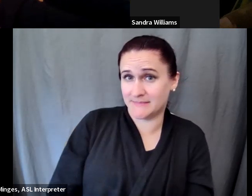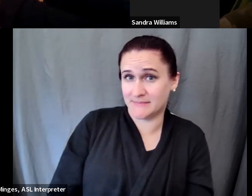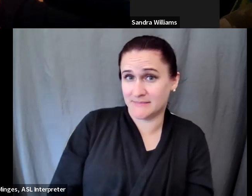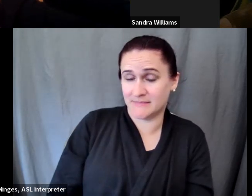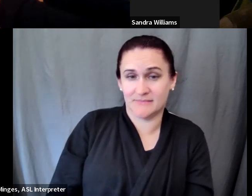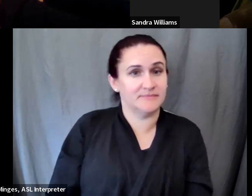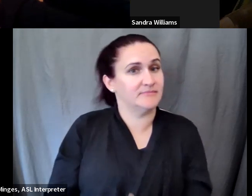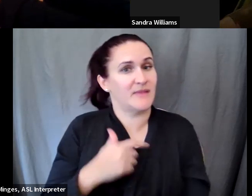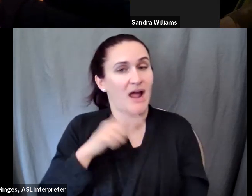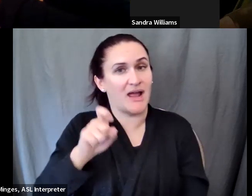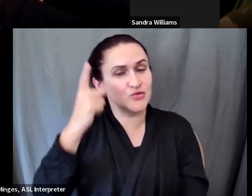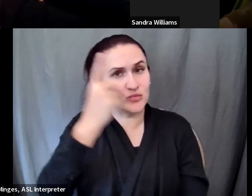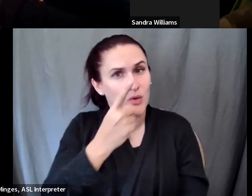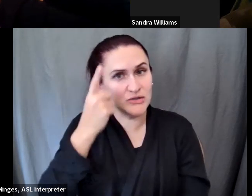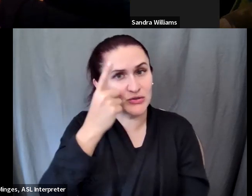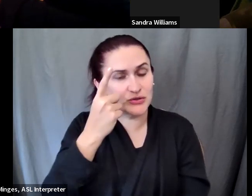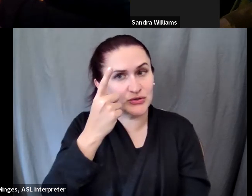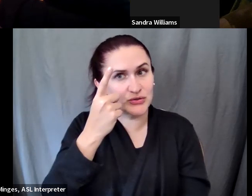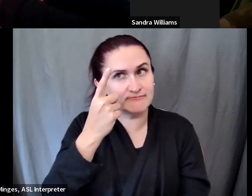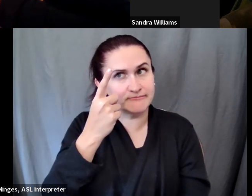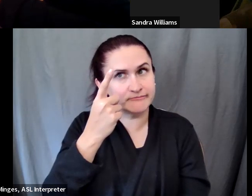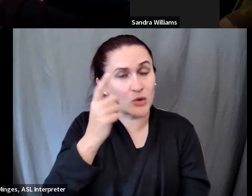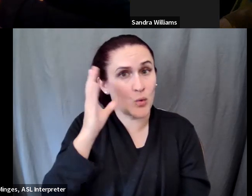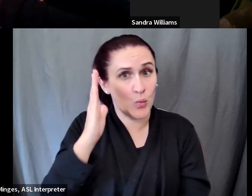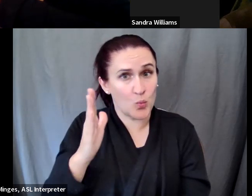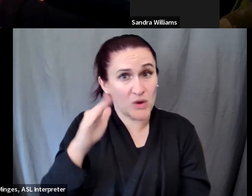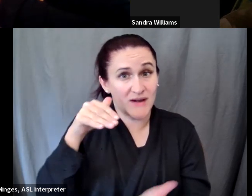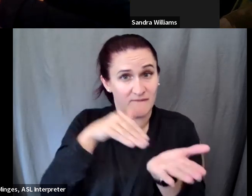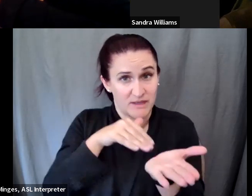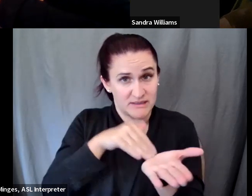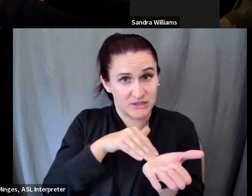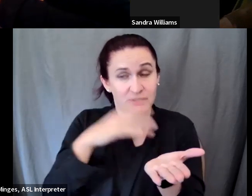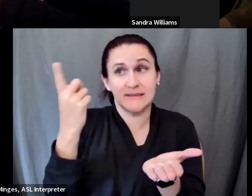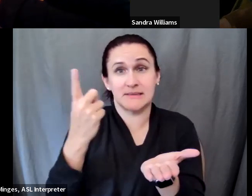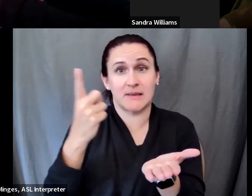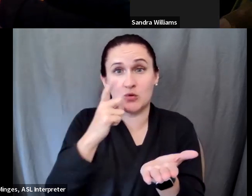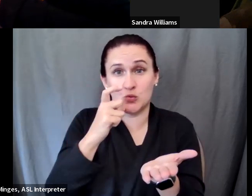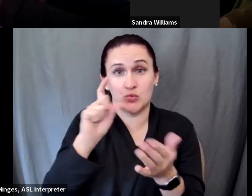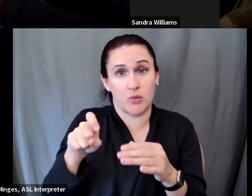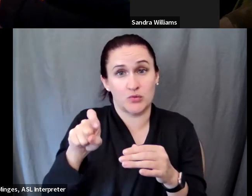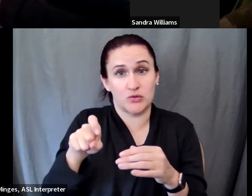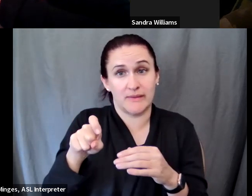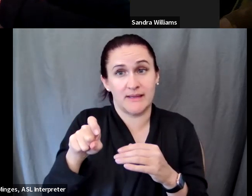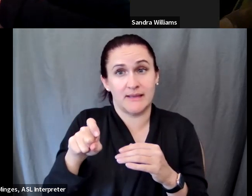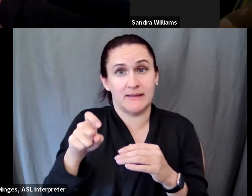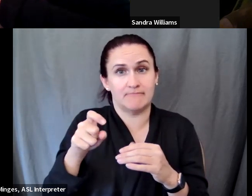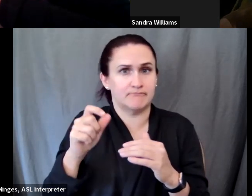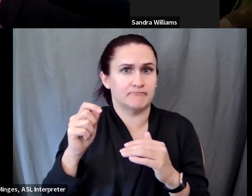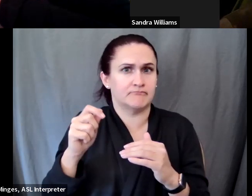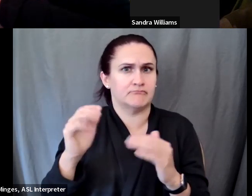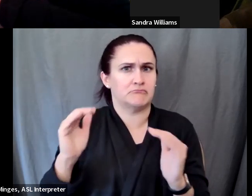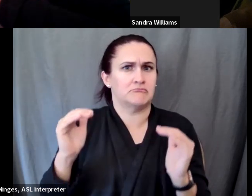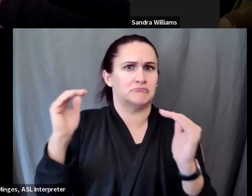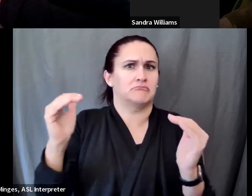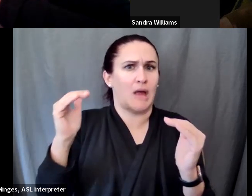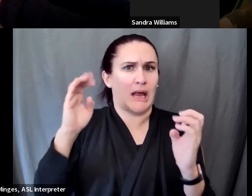I had to wonder, would a physician, who is supposed to be highly educated and